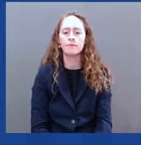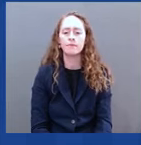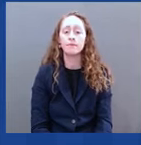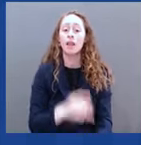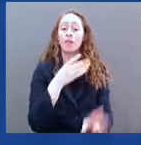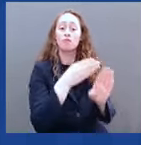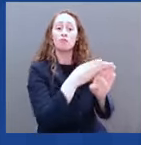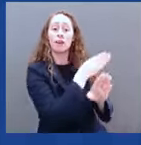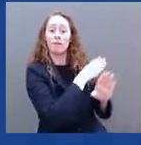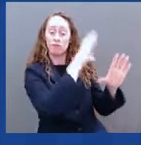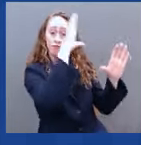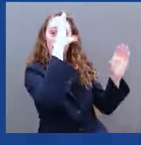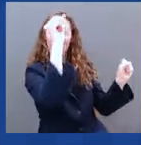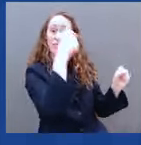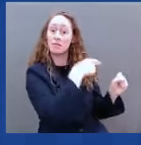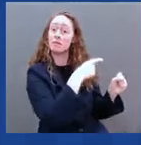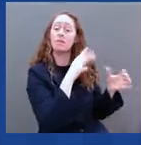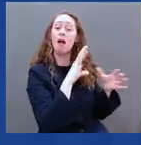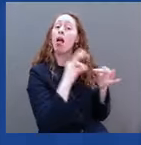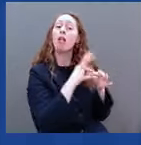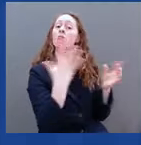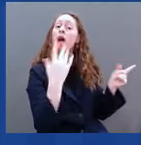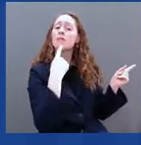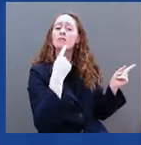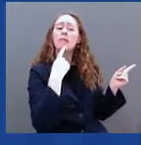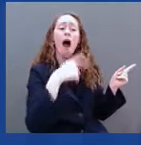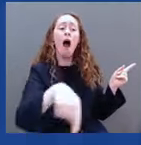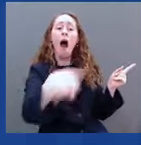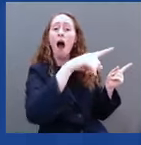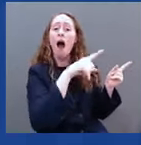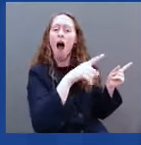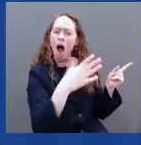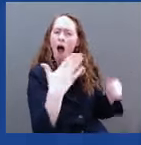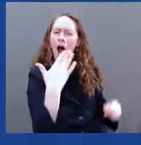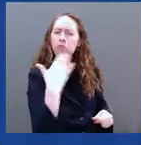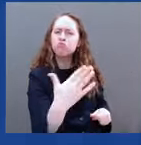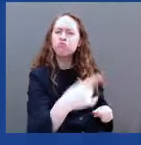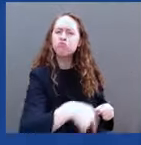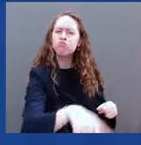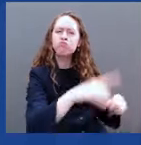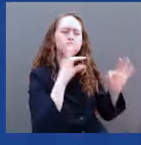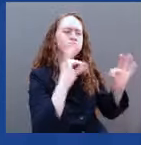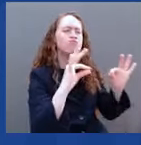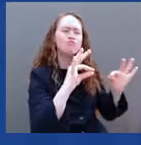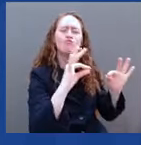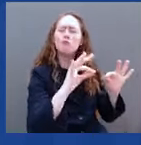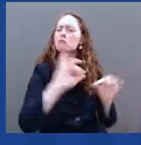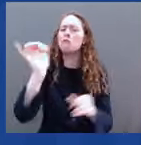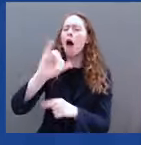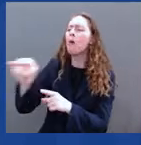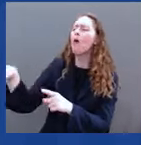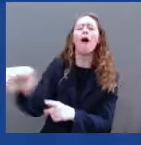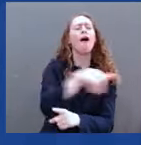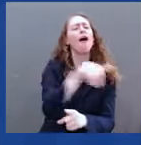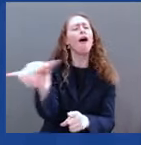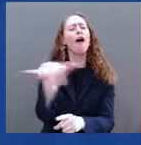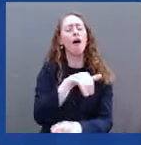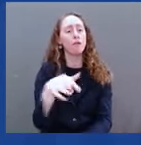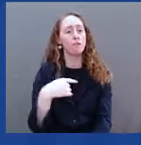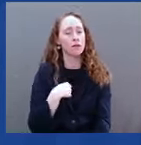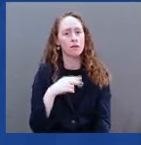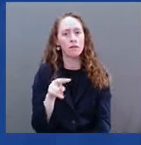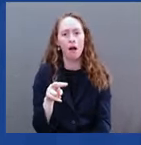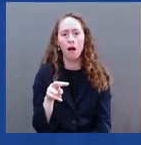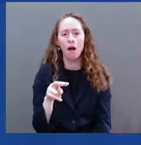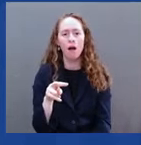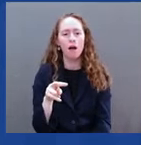I wasn't going to be quiet any longer. And when I ran this time, and I think the American press, whether they